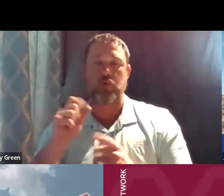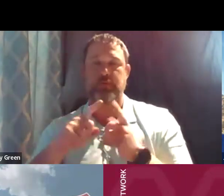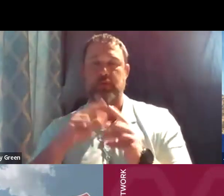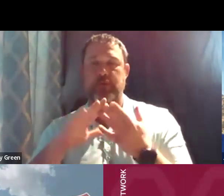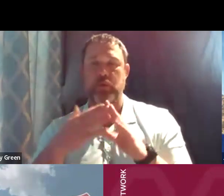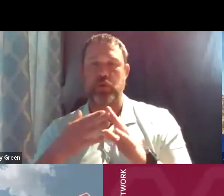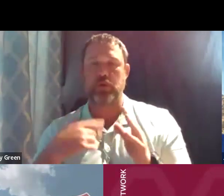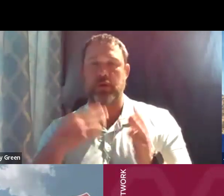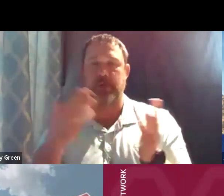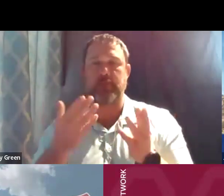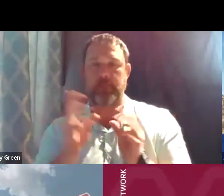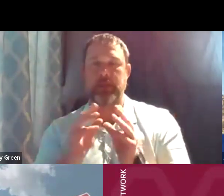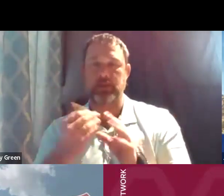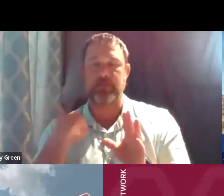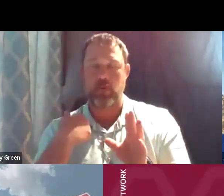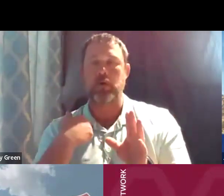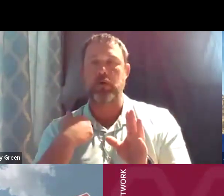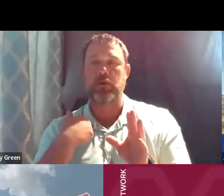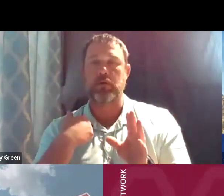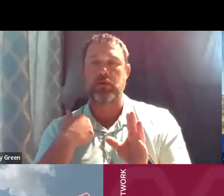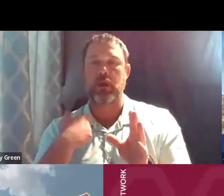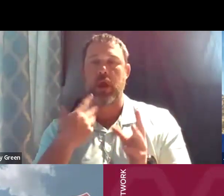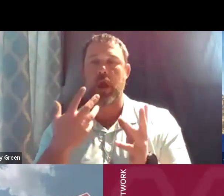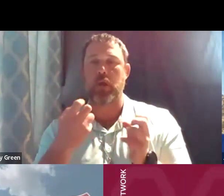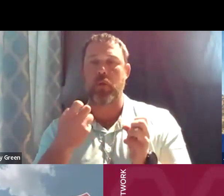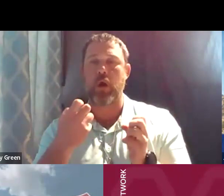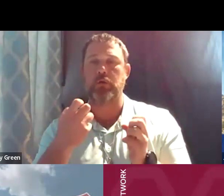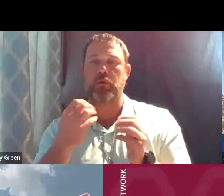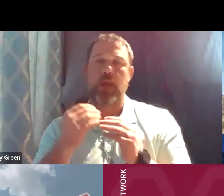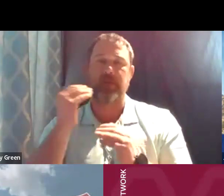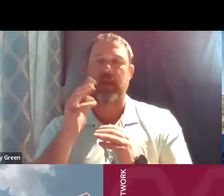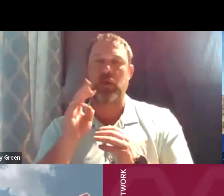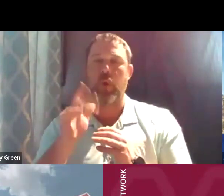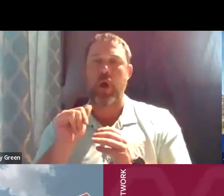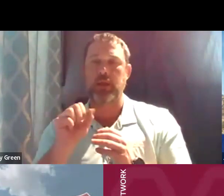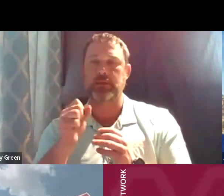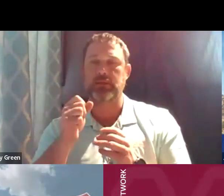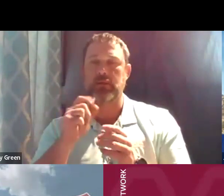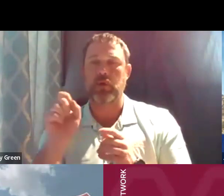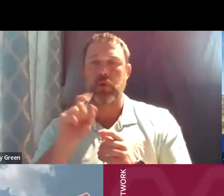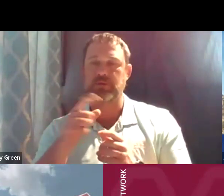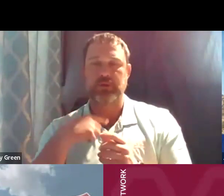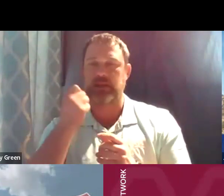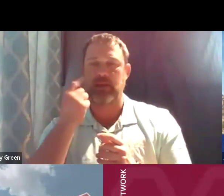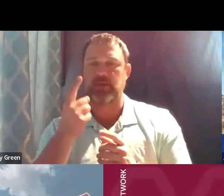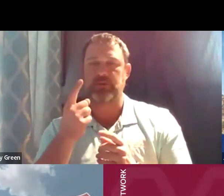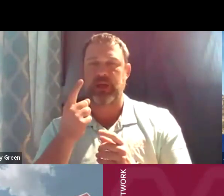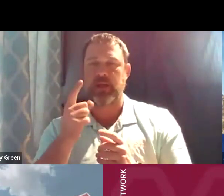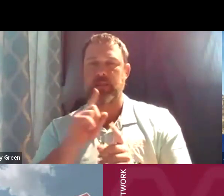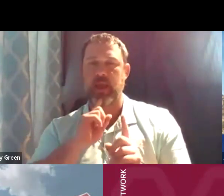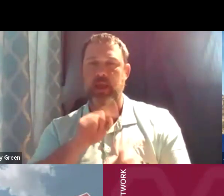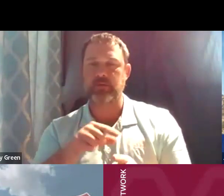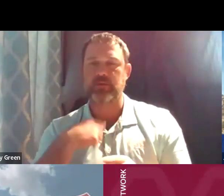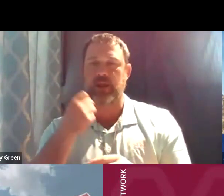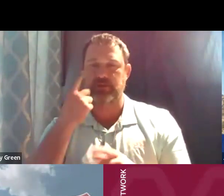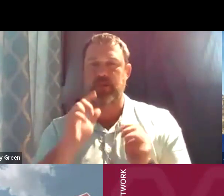community. So I've been in these meetings before. I want to elevate Wally's question. I didn't understand the answer, and I